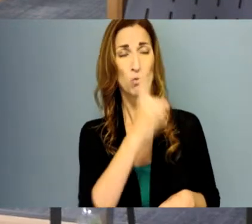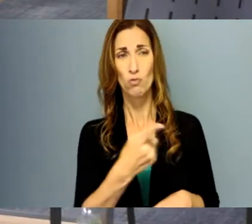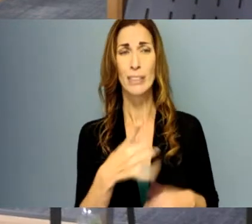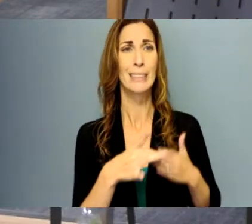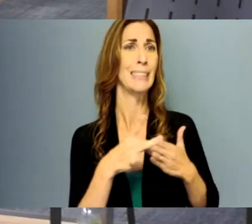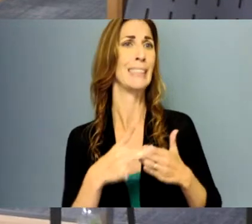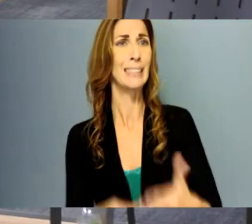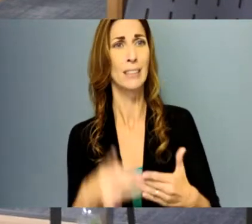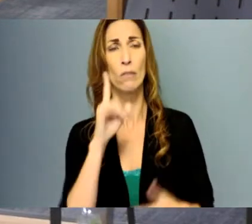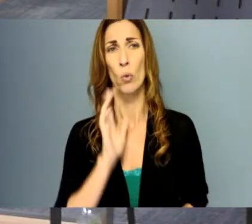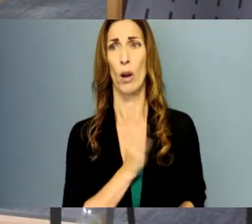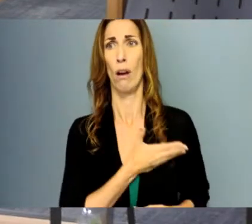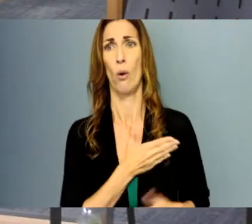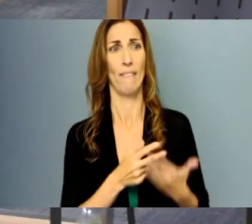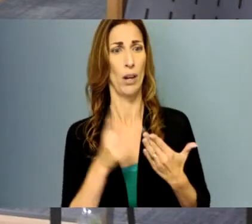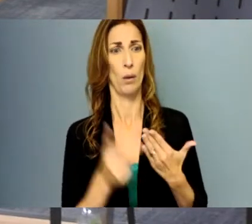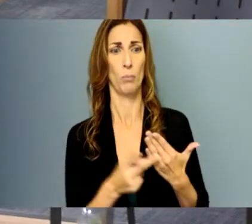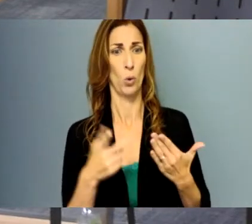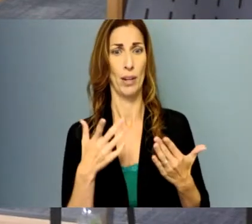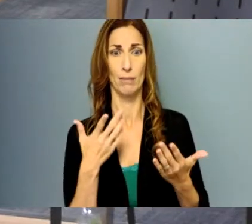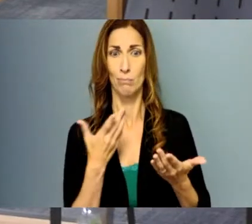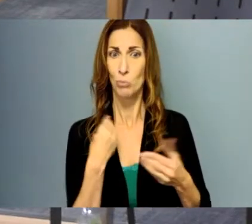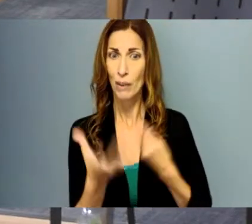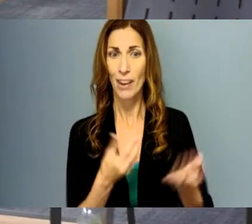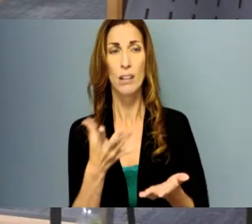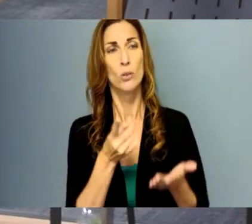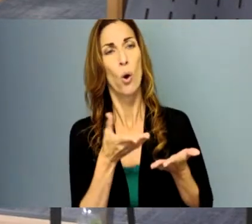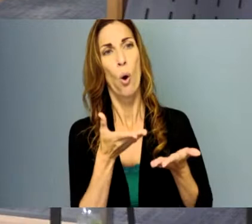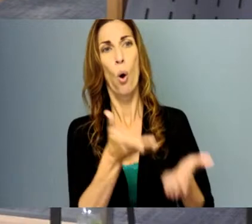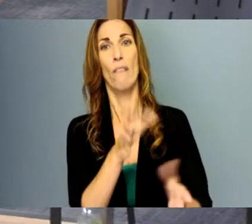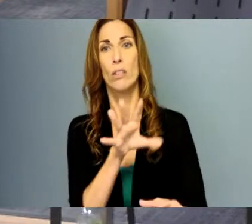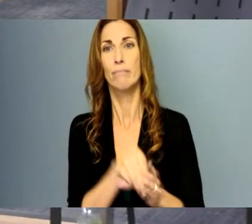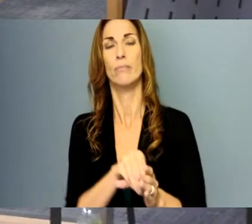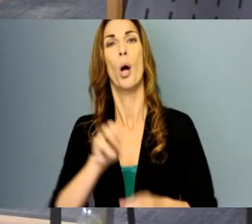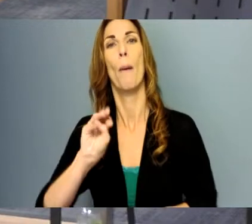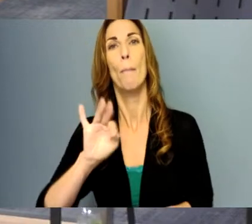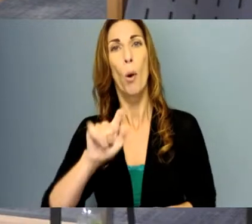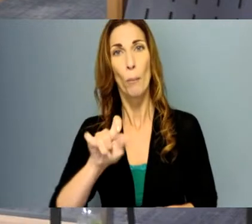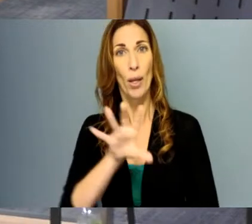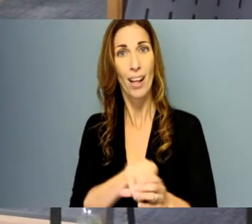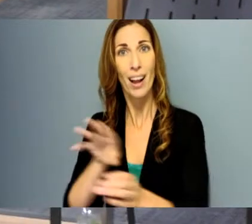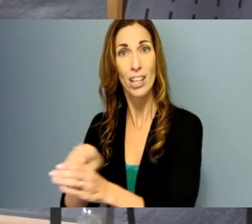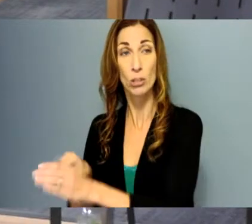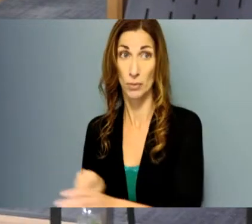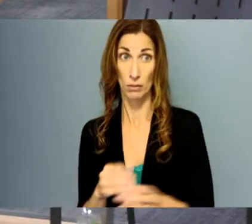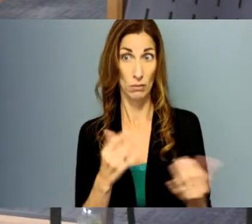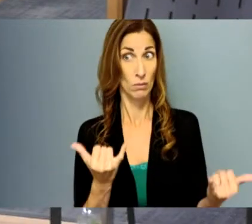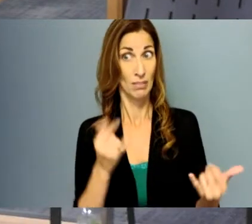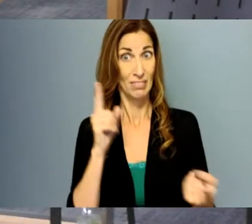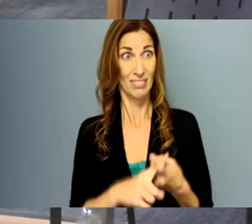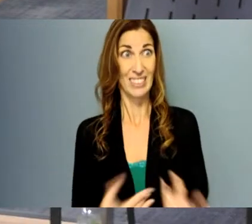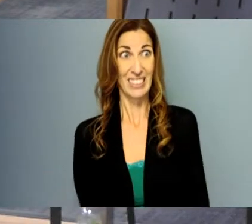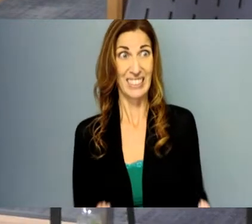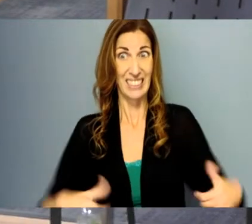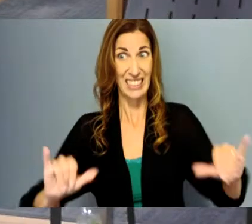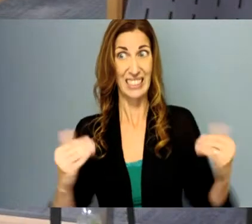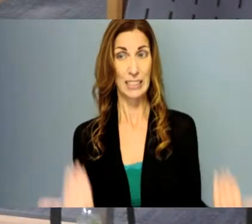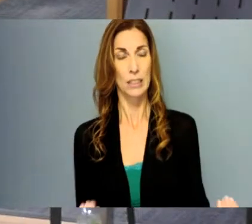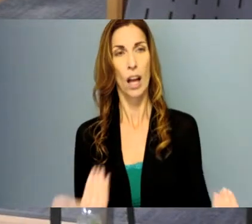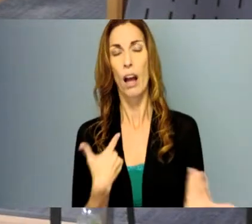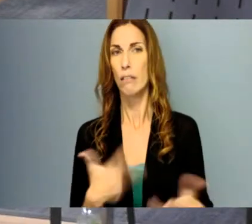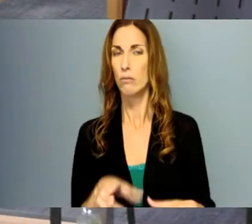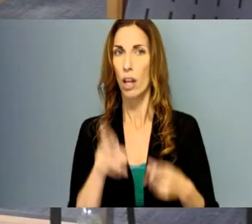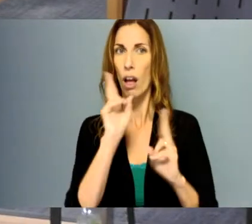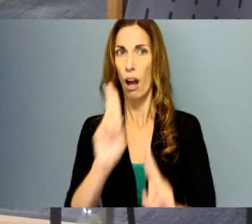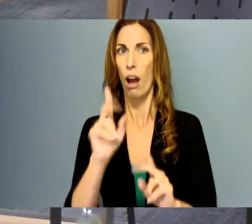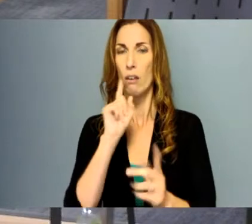forefront of all of our providers in offering mobile engagement services, which to this day is very highly regarded and is expanding